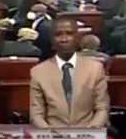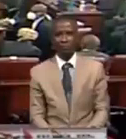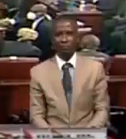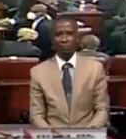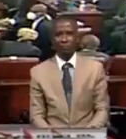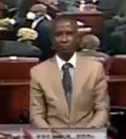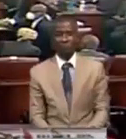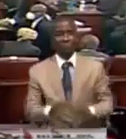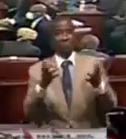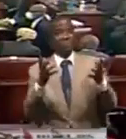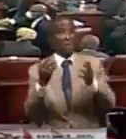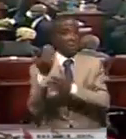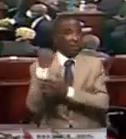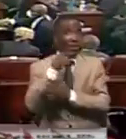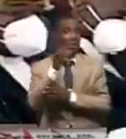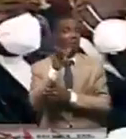yes, Lord, I was saying that